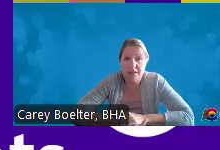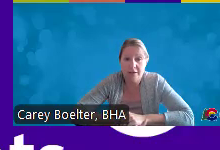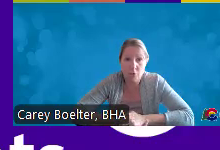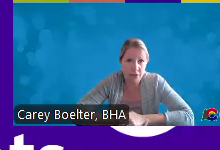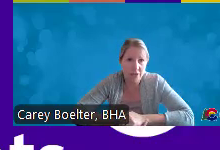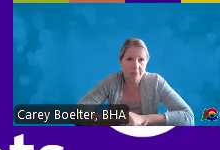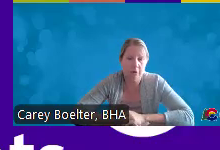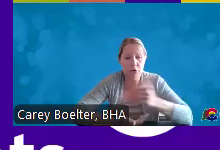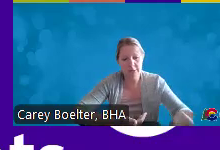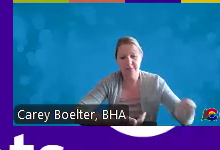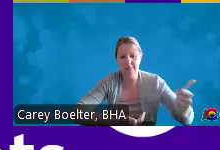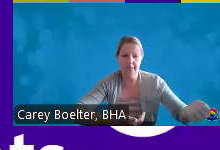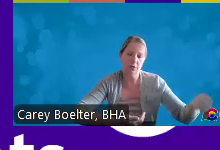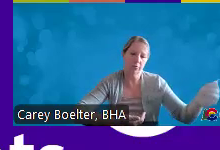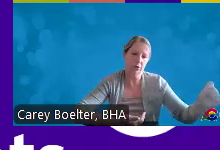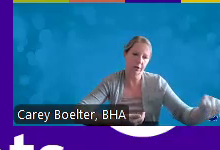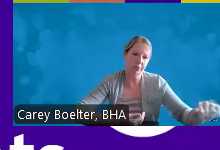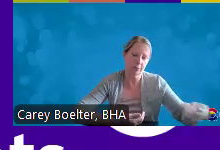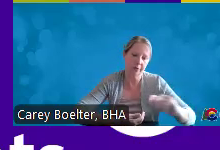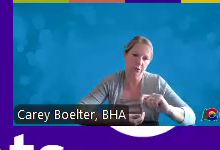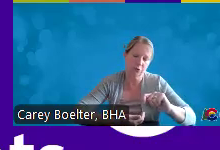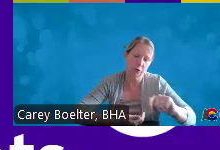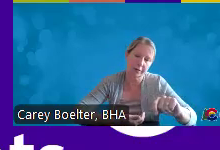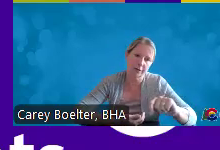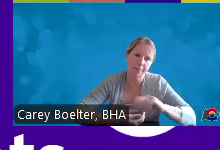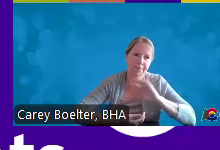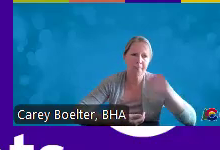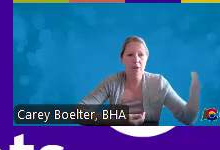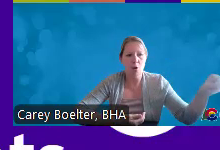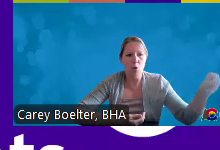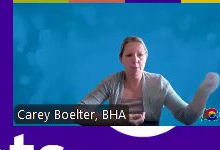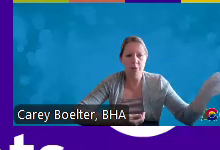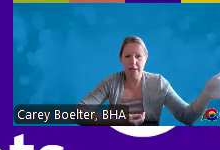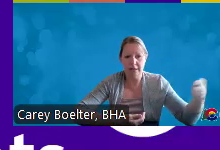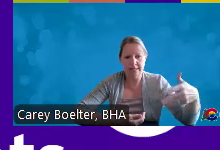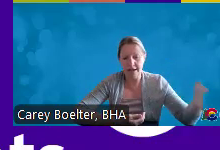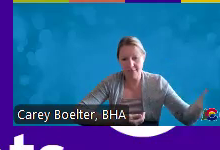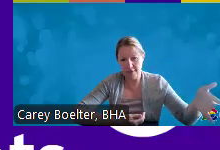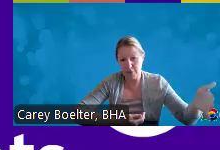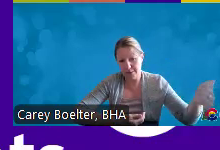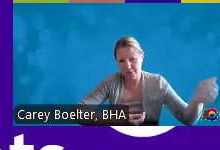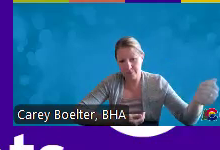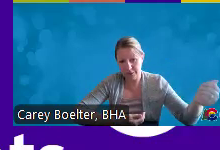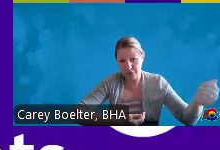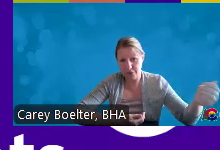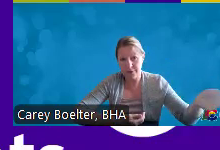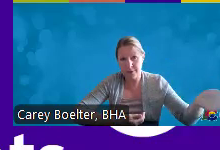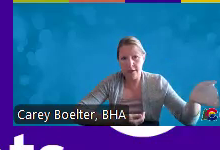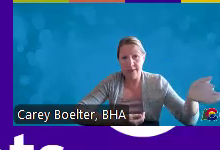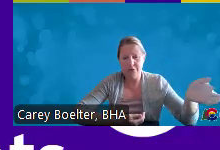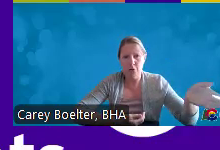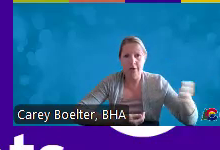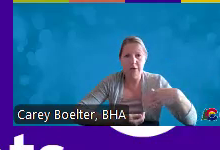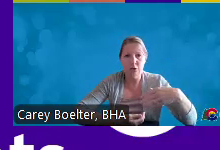because we've had a lot of questions about who needs to take the crisis professional curriculum. what modalities have to have crisis